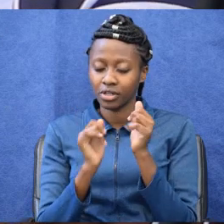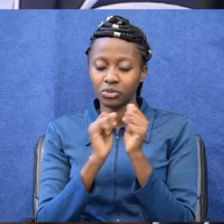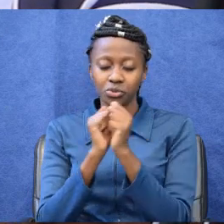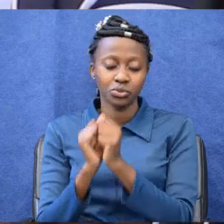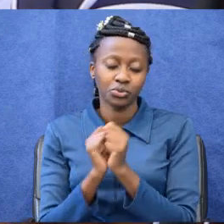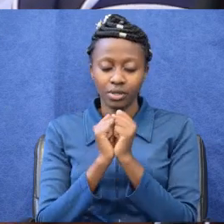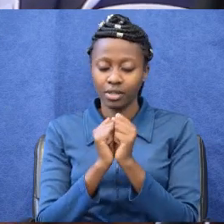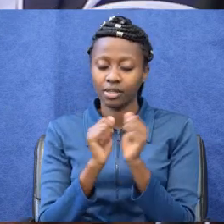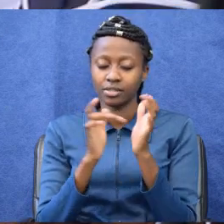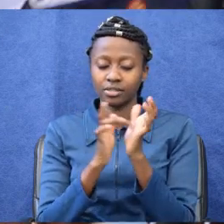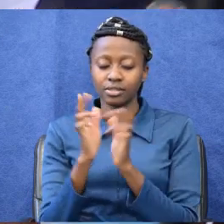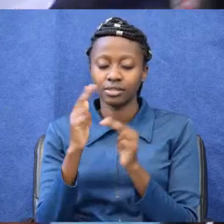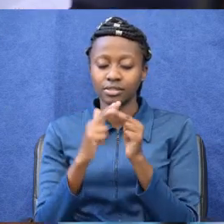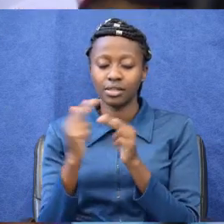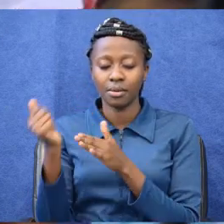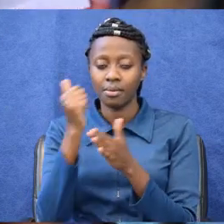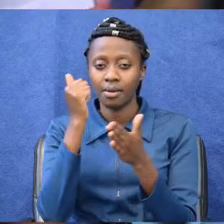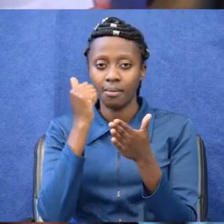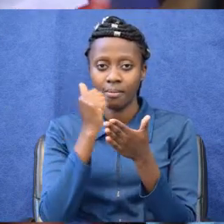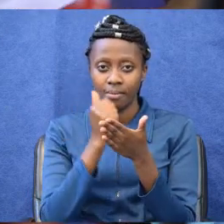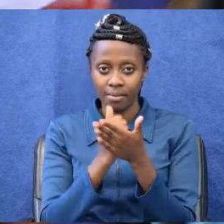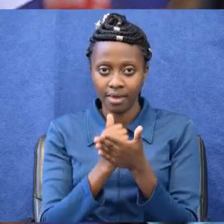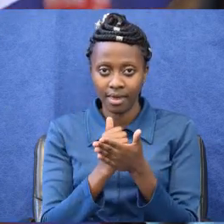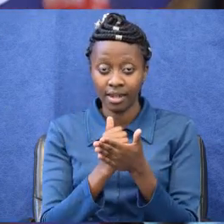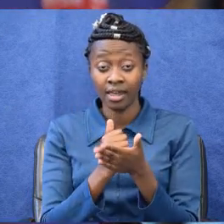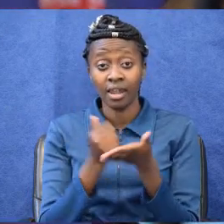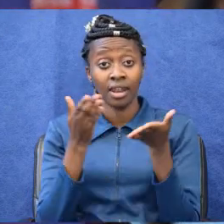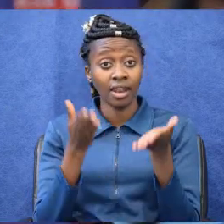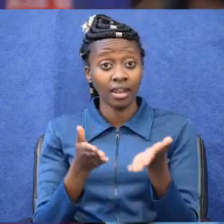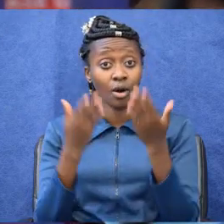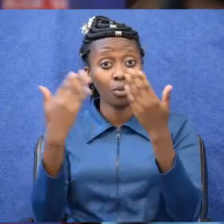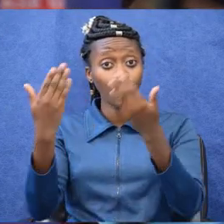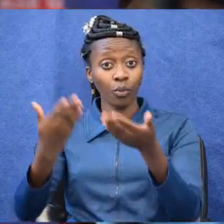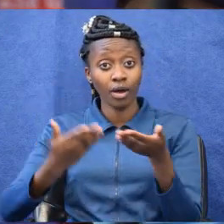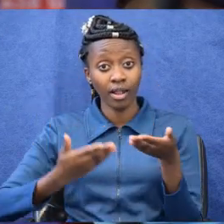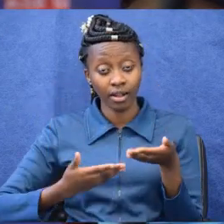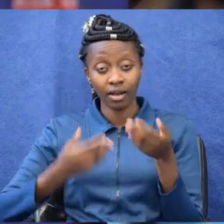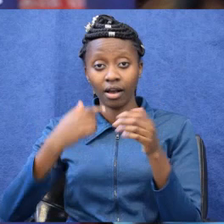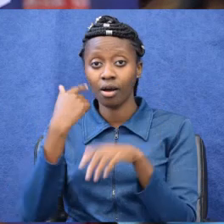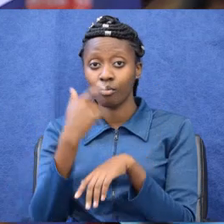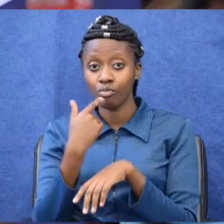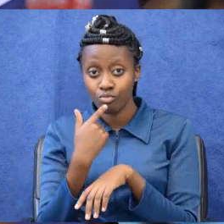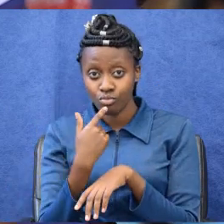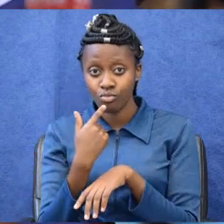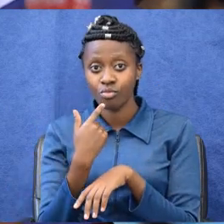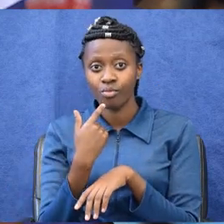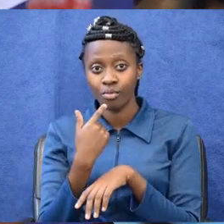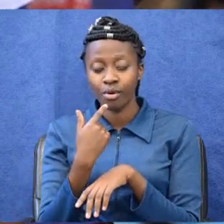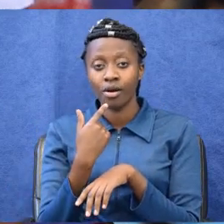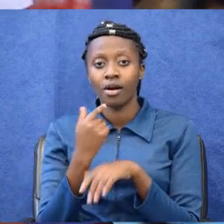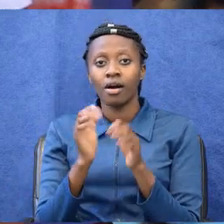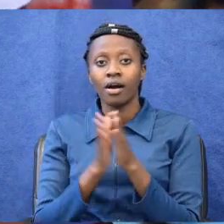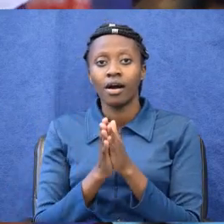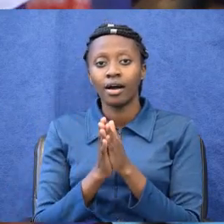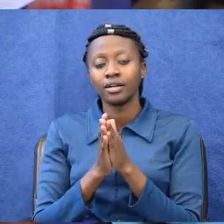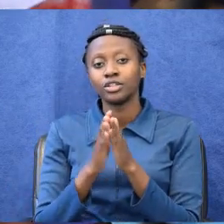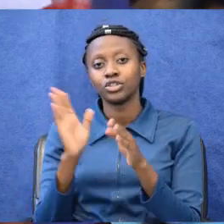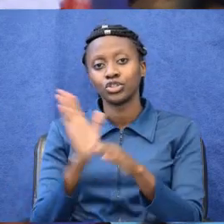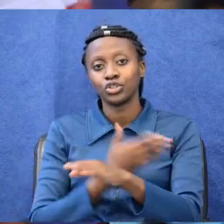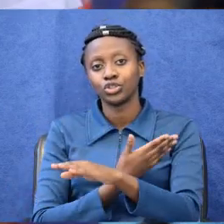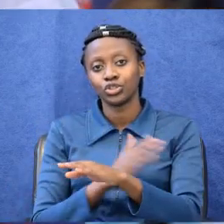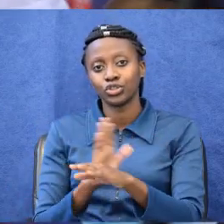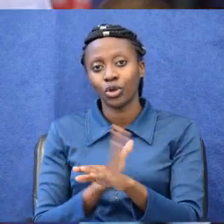In Jesus' name we pray. Amen. Okay, now we shall invite the NCOs to give us the